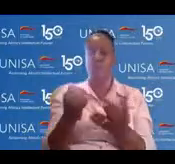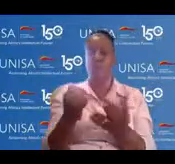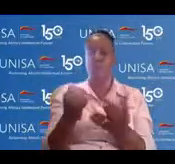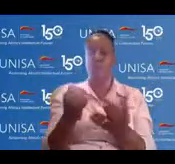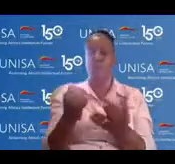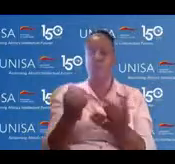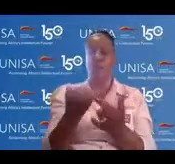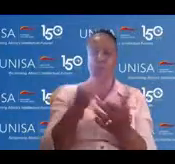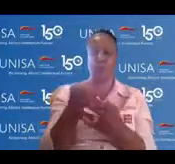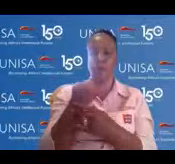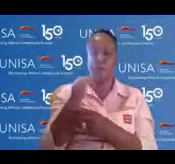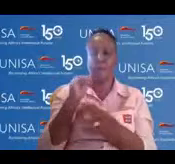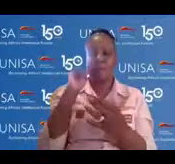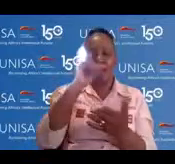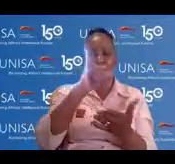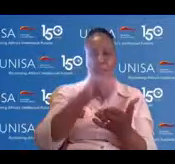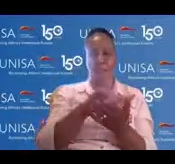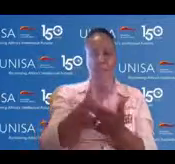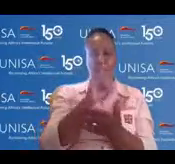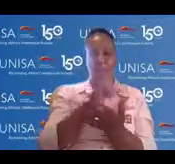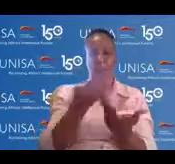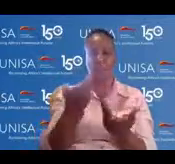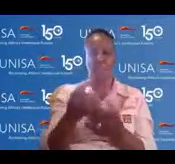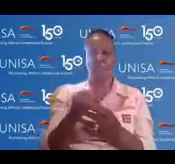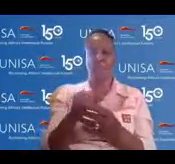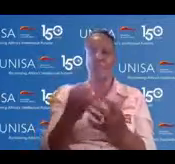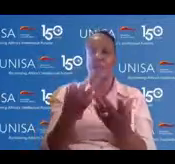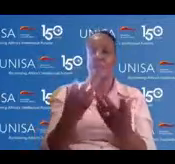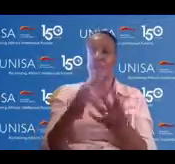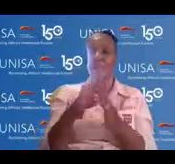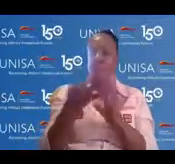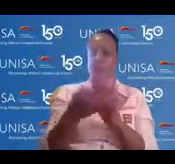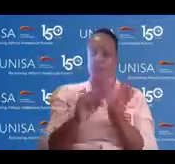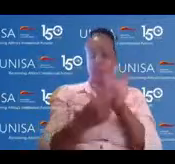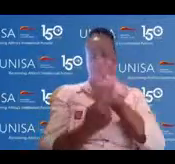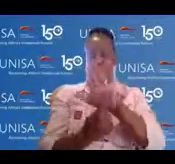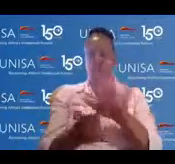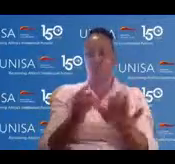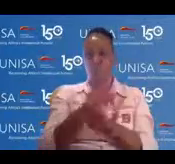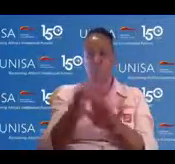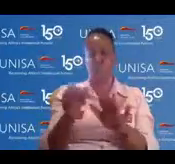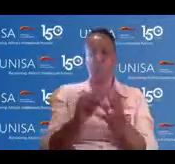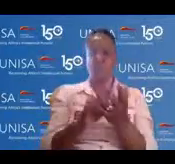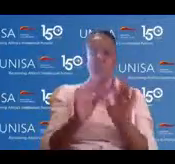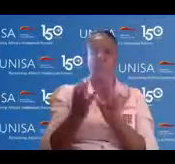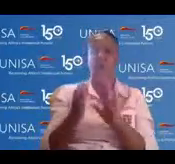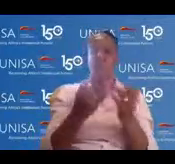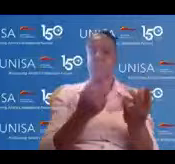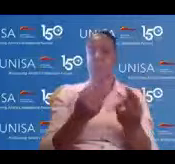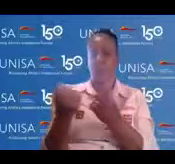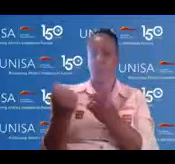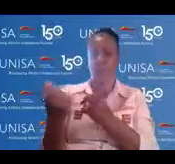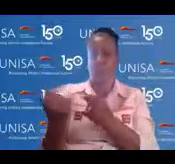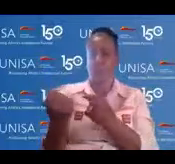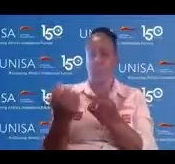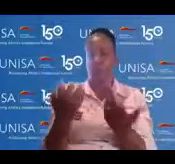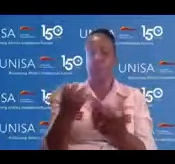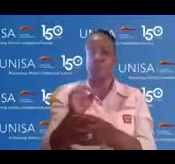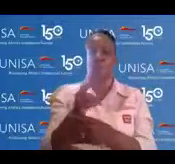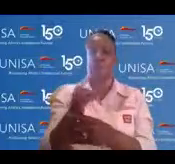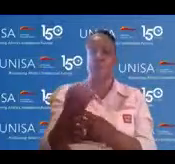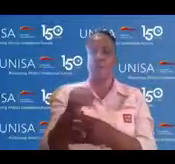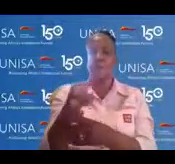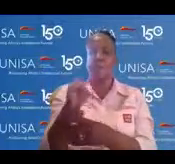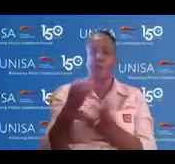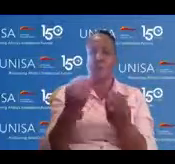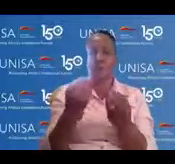all these type of things, we're going to be demonstrating these to you to show you guys how to do it. And we've got Microsoft that will be coming